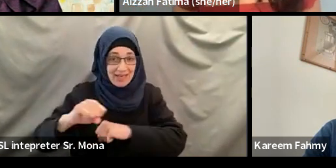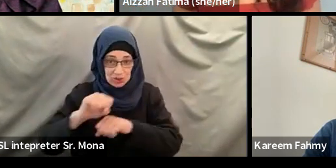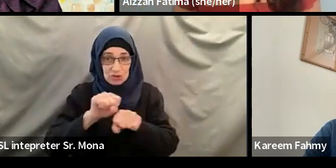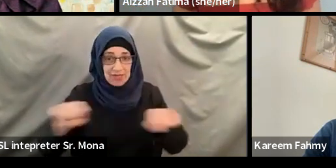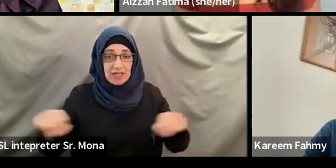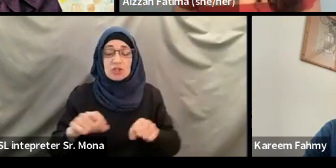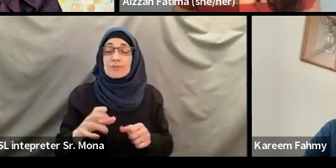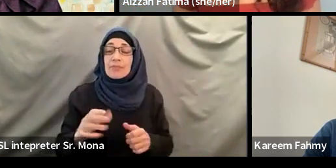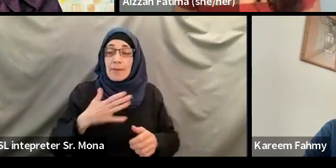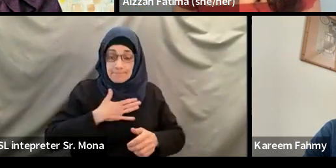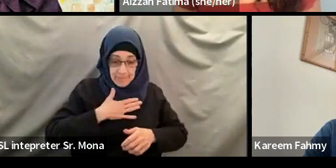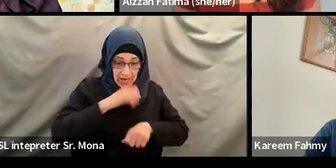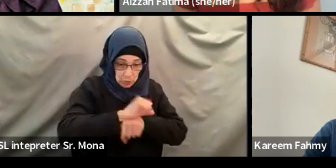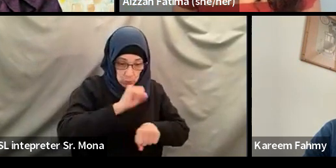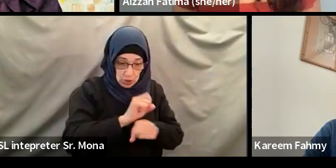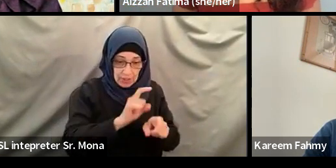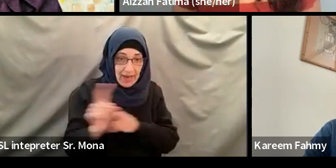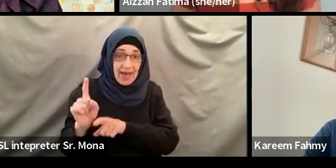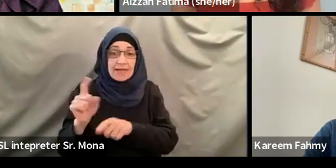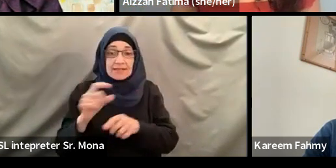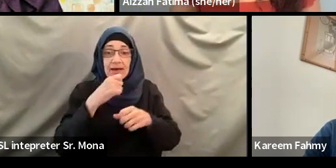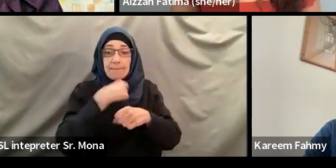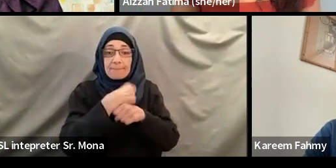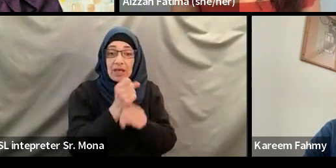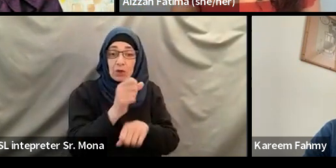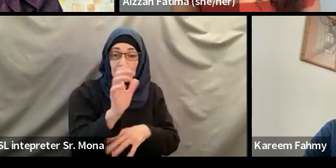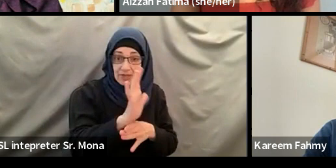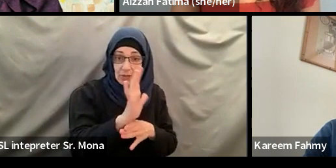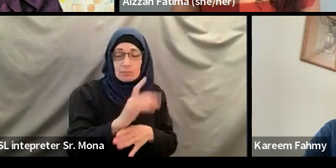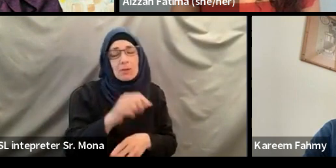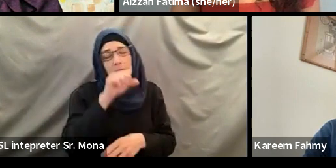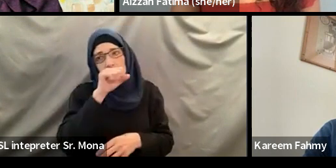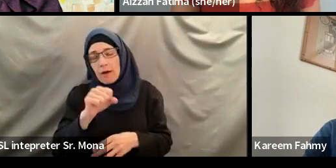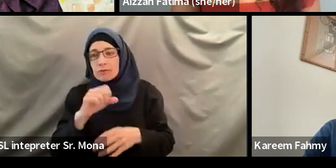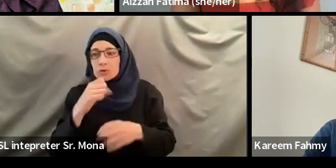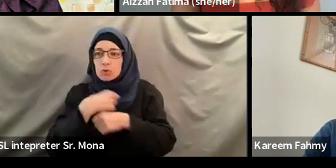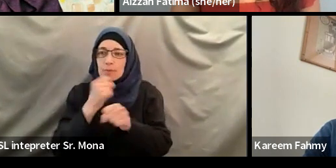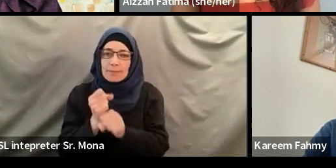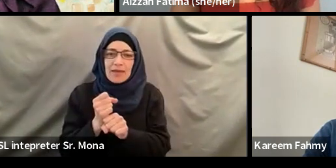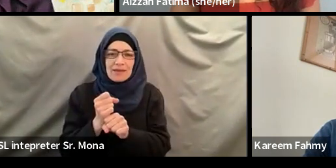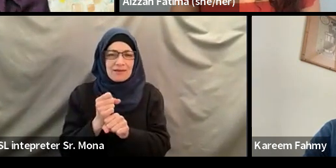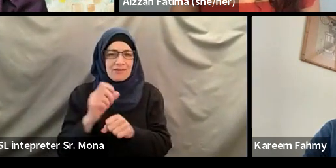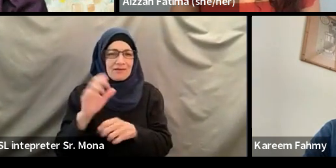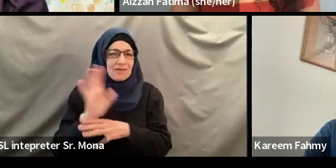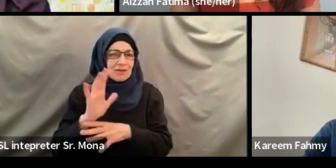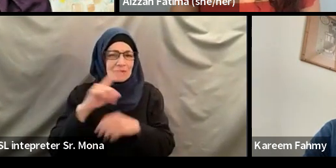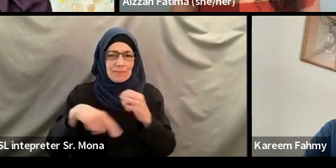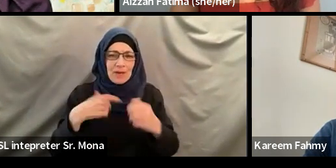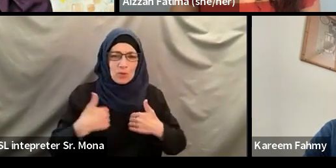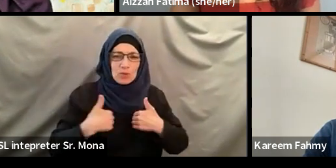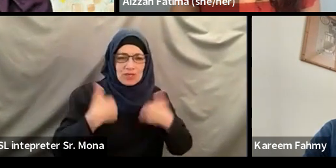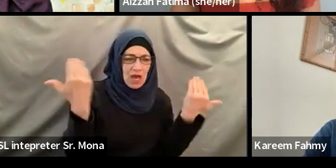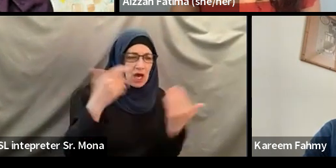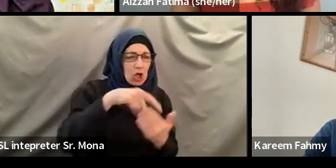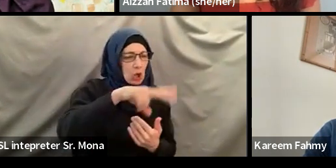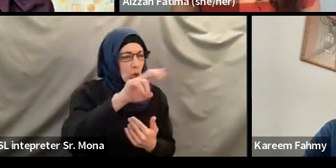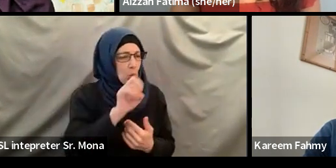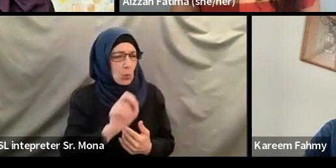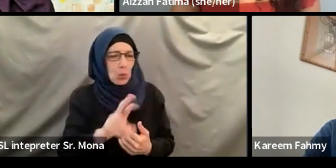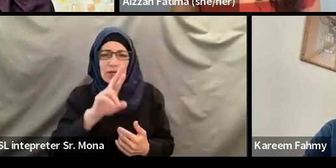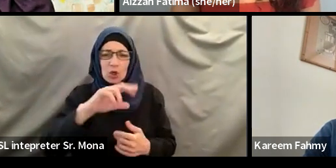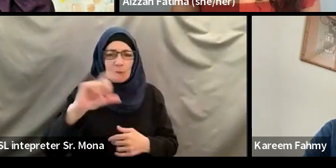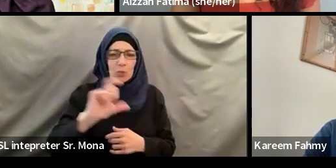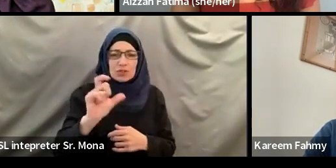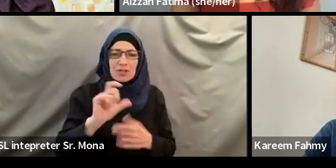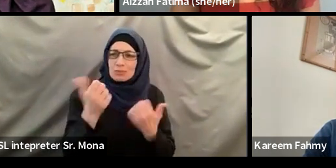as a filmmaker, I love making films about young queer Muslims who are trying to figure out how to be in a world that